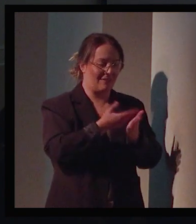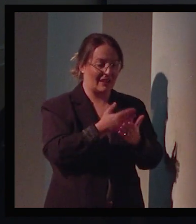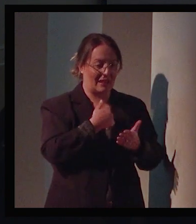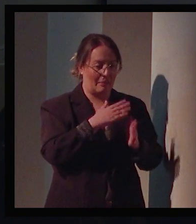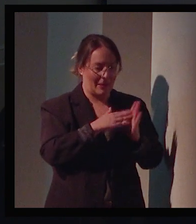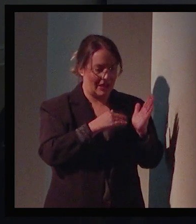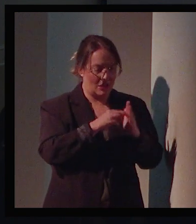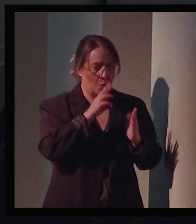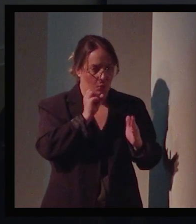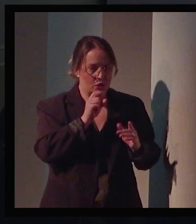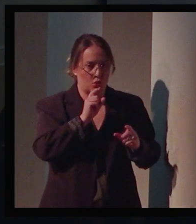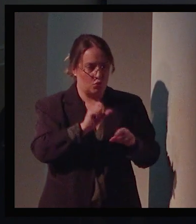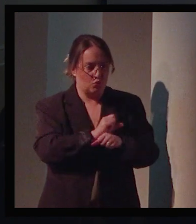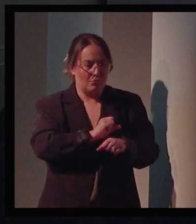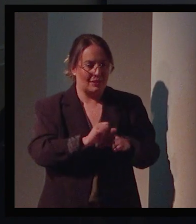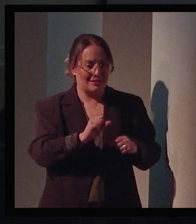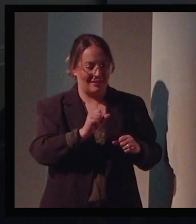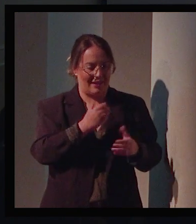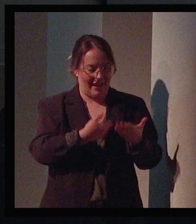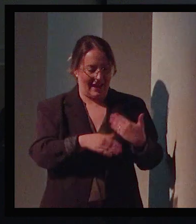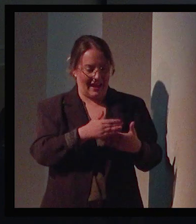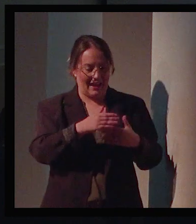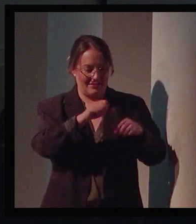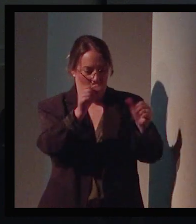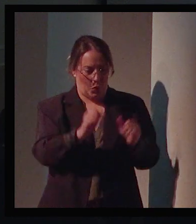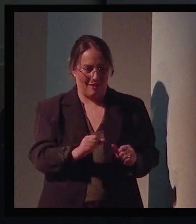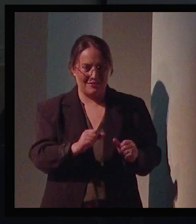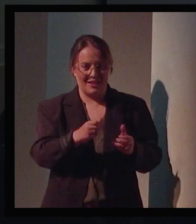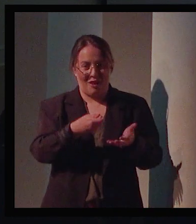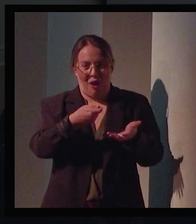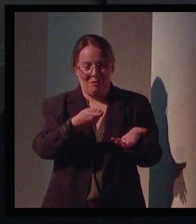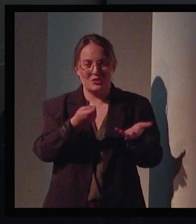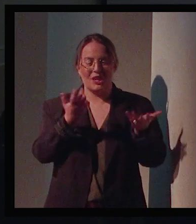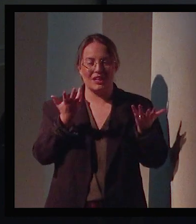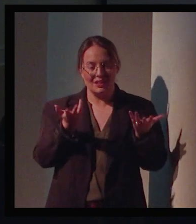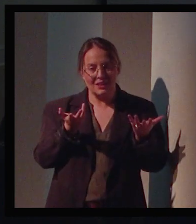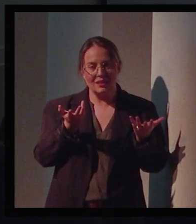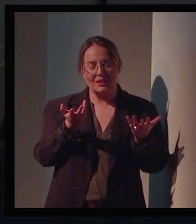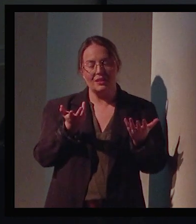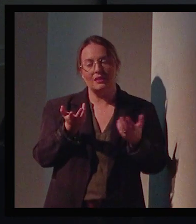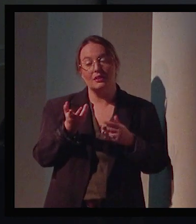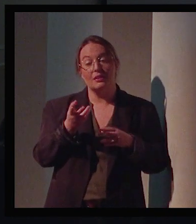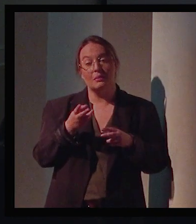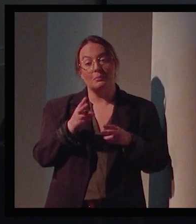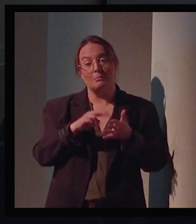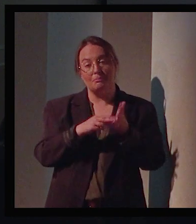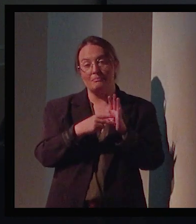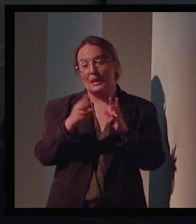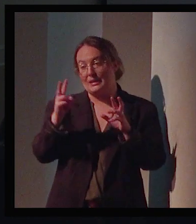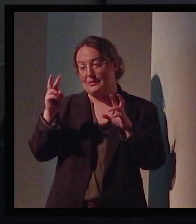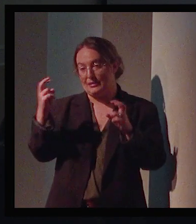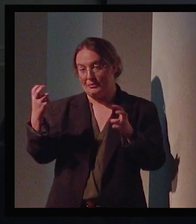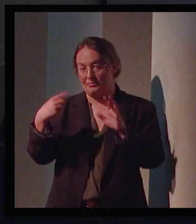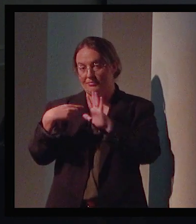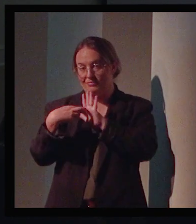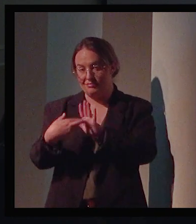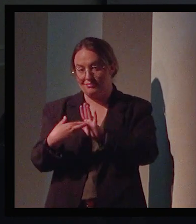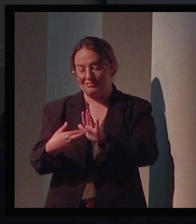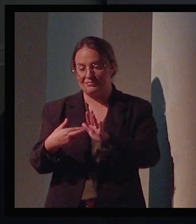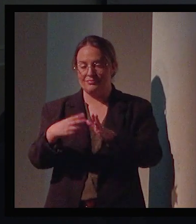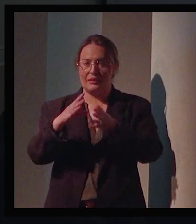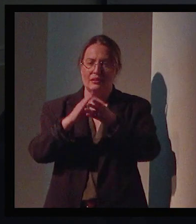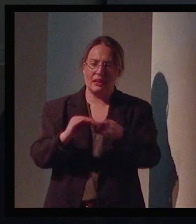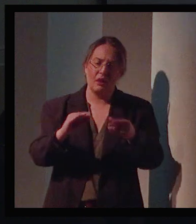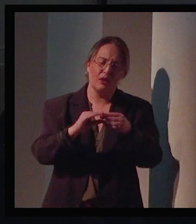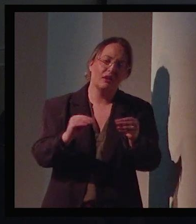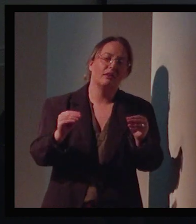painting was, in fact, a handcrafted object. Therefore, the subject represented, the narrative, the